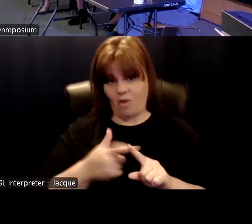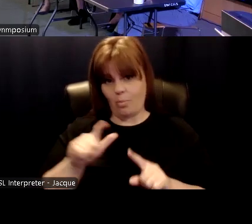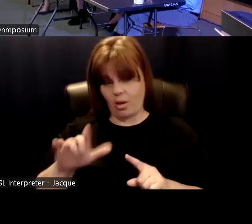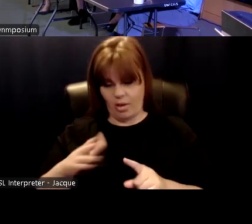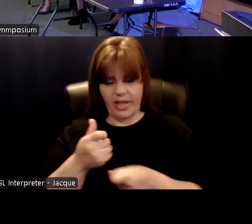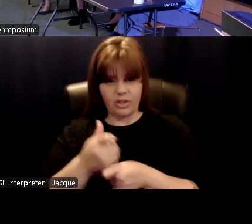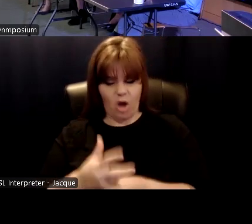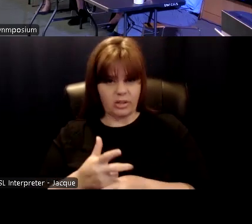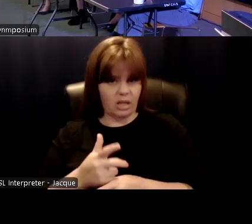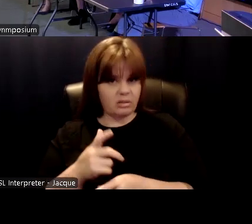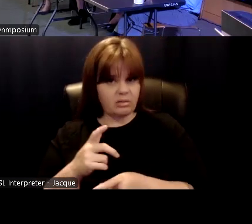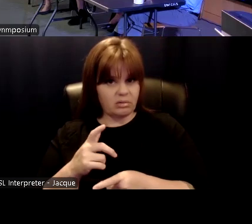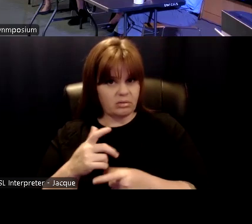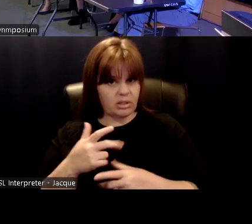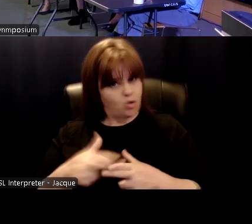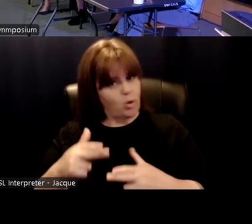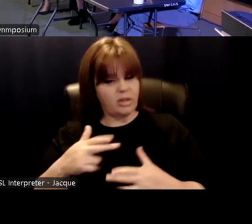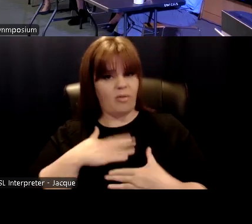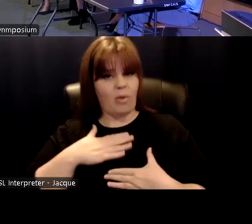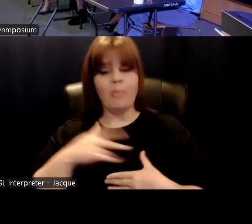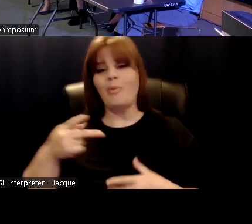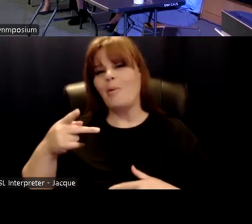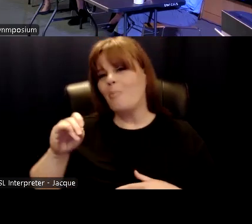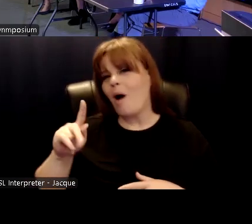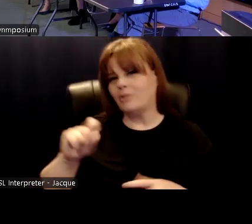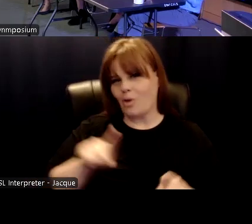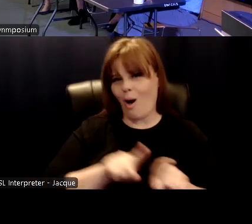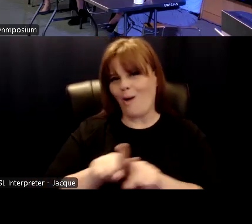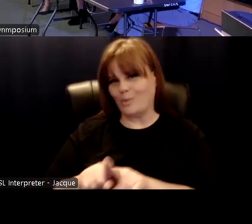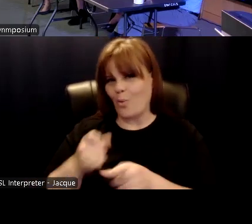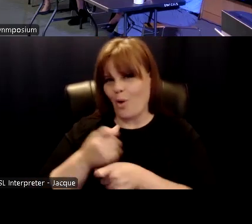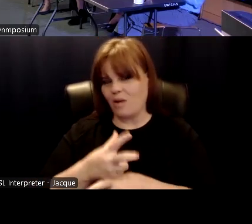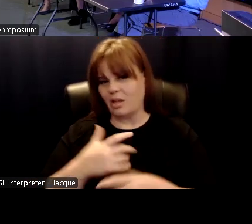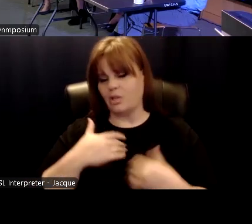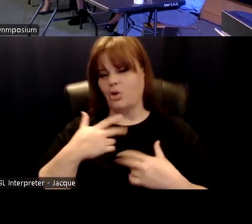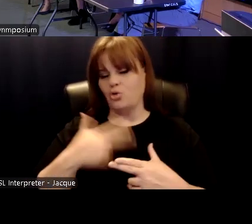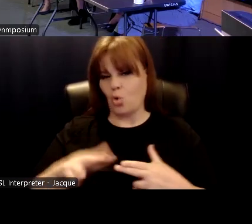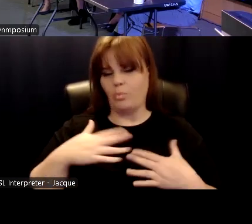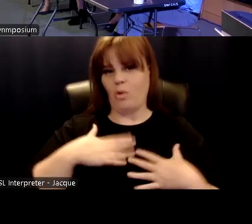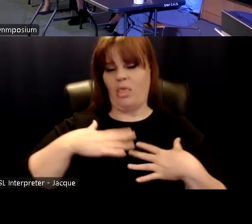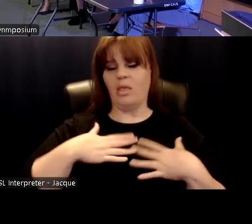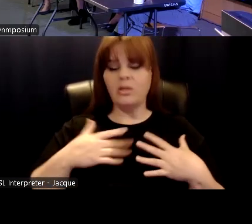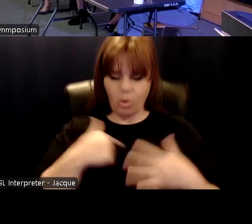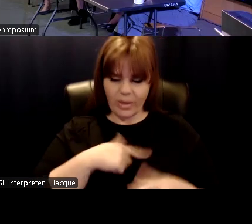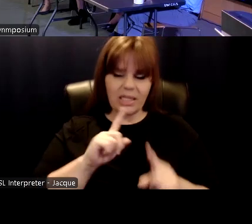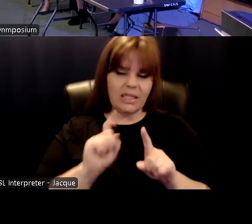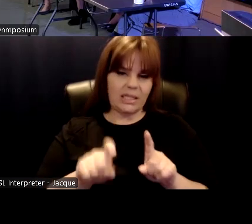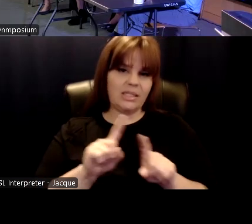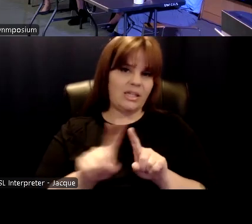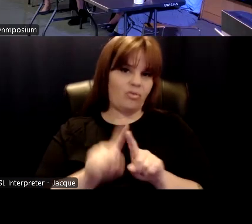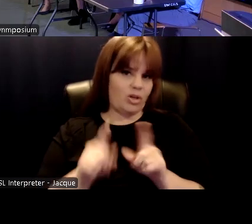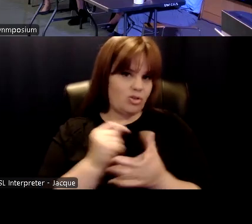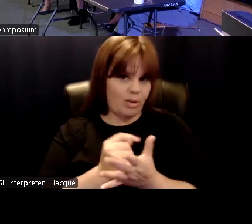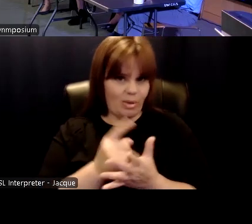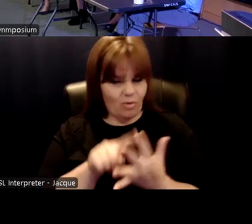POTS causes a perceived shortness of breath as well. Totally different mechanisms. We need different treatments for those. So there's a lot of room